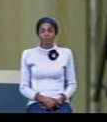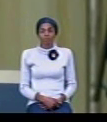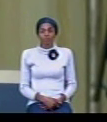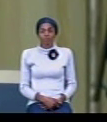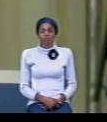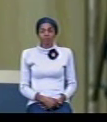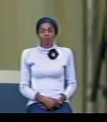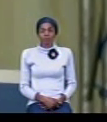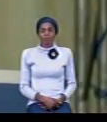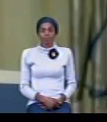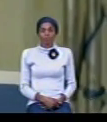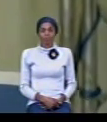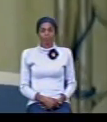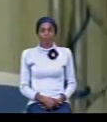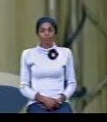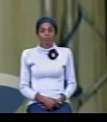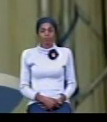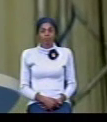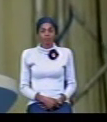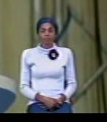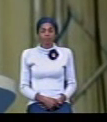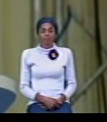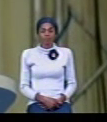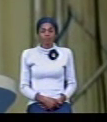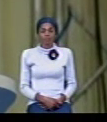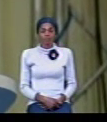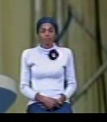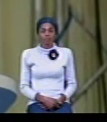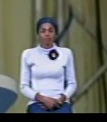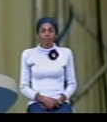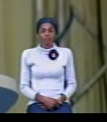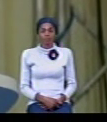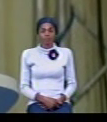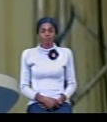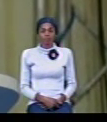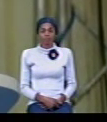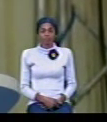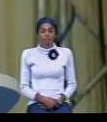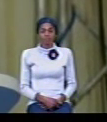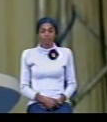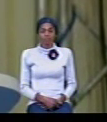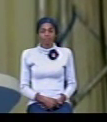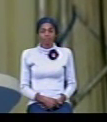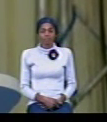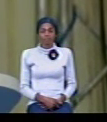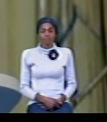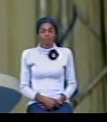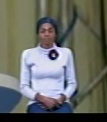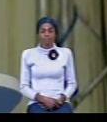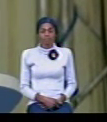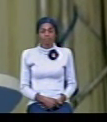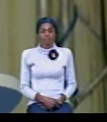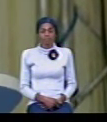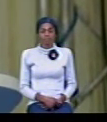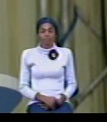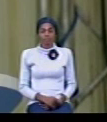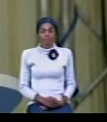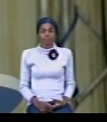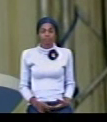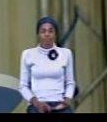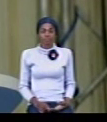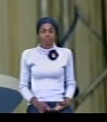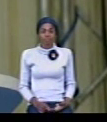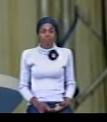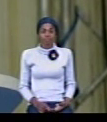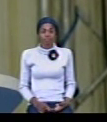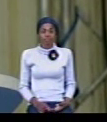hand or rob him of his sheep. Christ Jesus has the power to console, the power